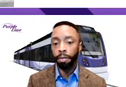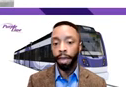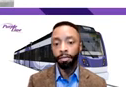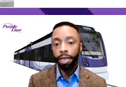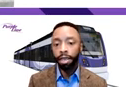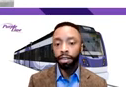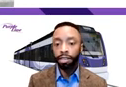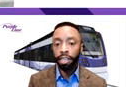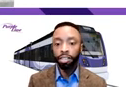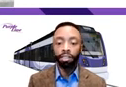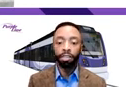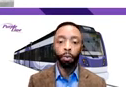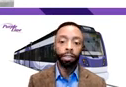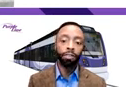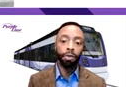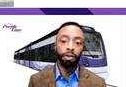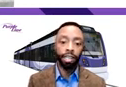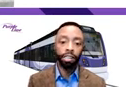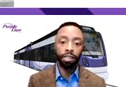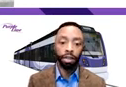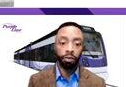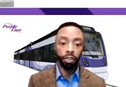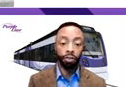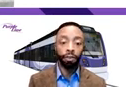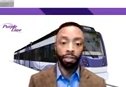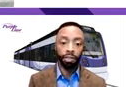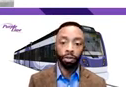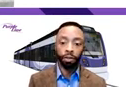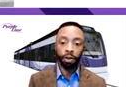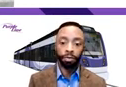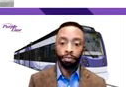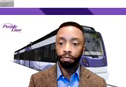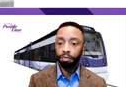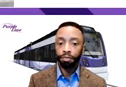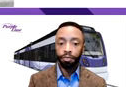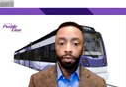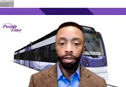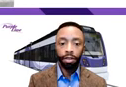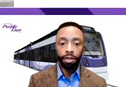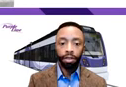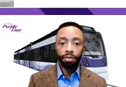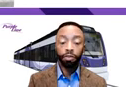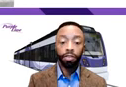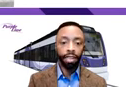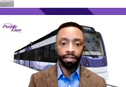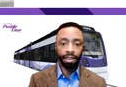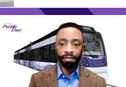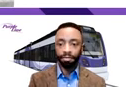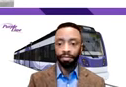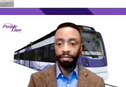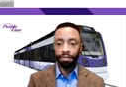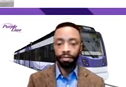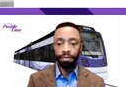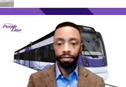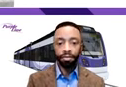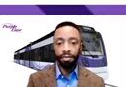the locator map. This station is the westernmost station on University Boulevard. Let's move to the next